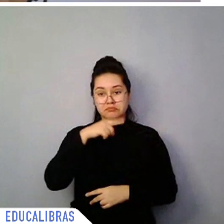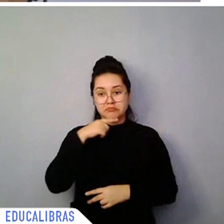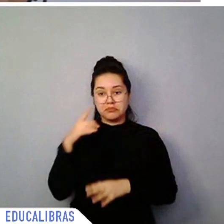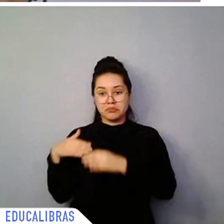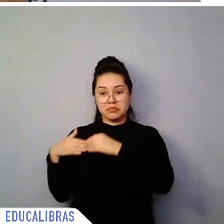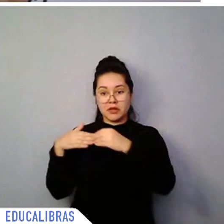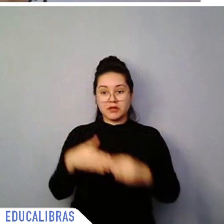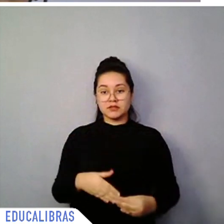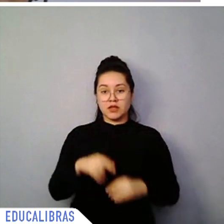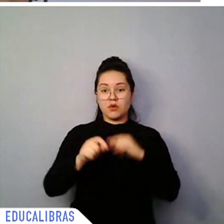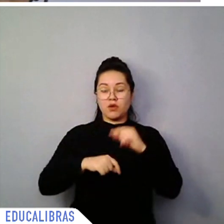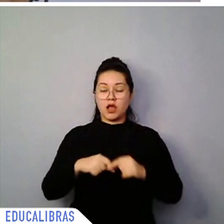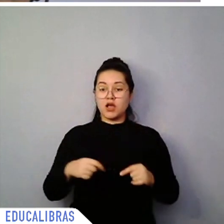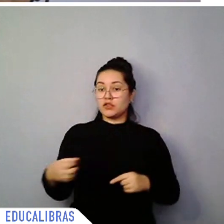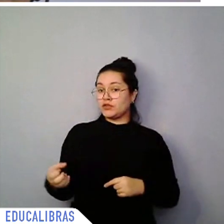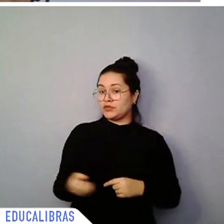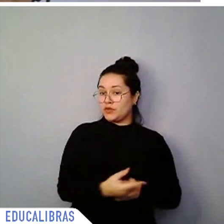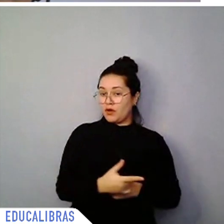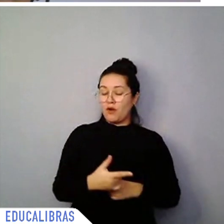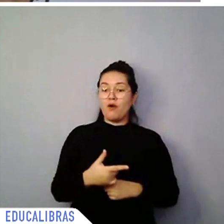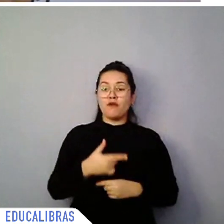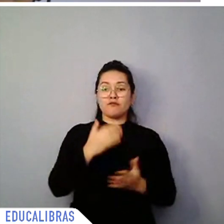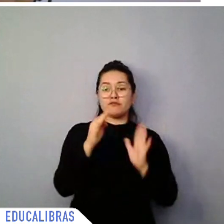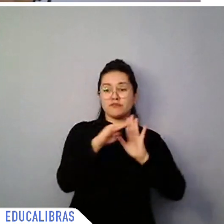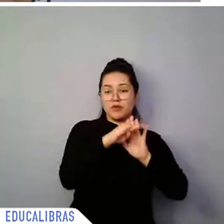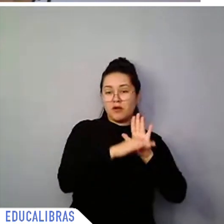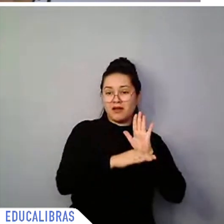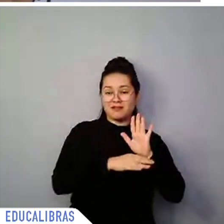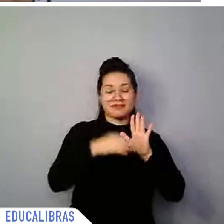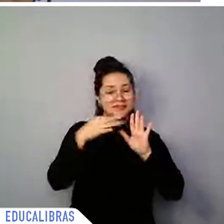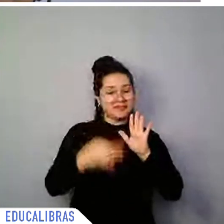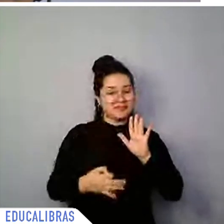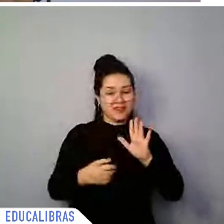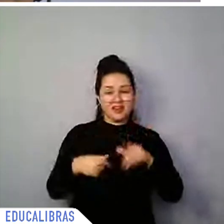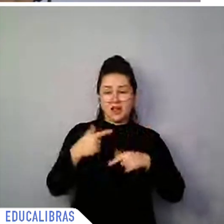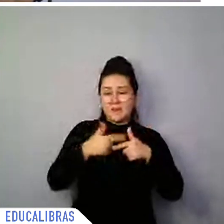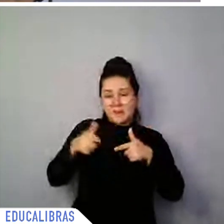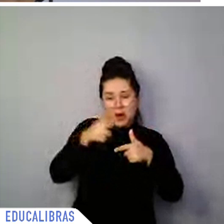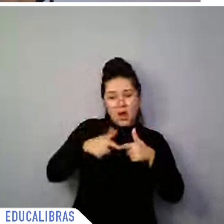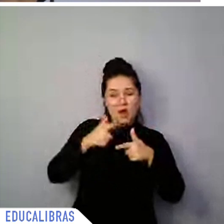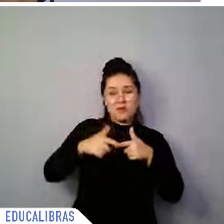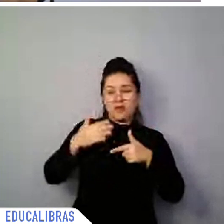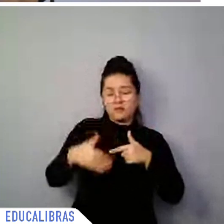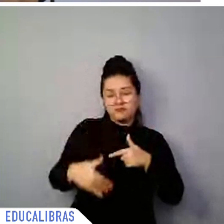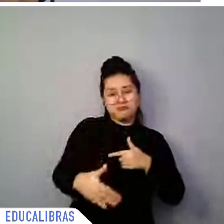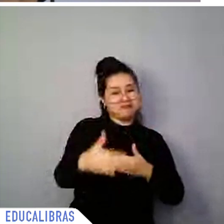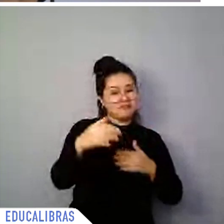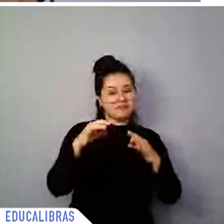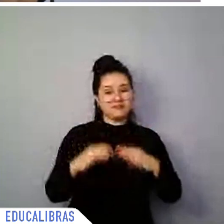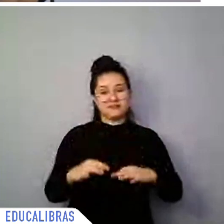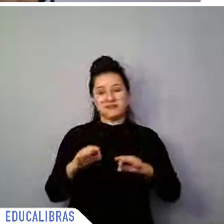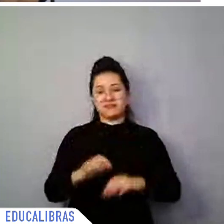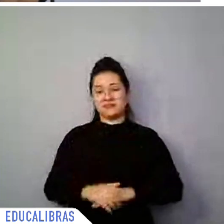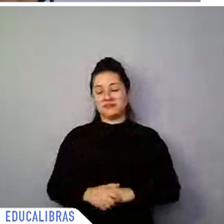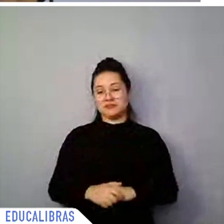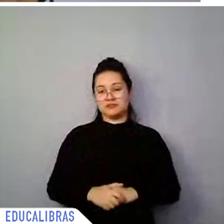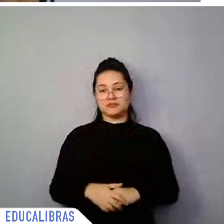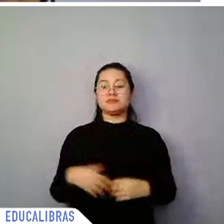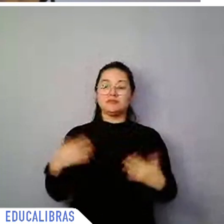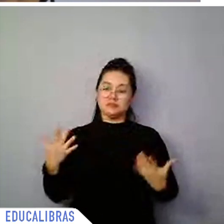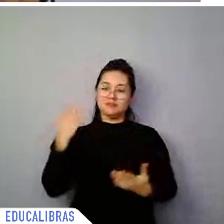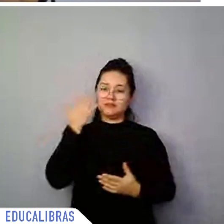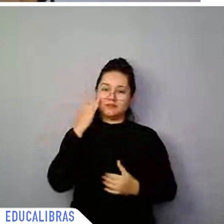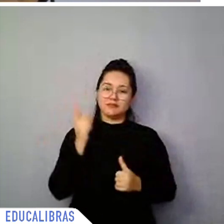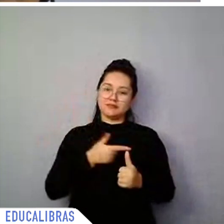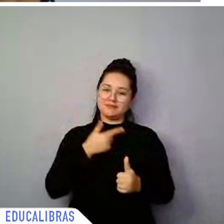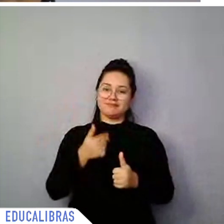this specific view, we cannot deal with the new problems we have to face in the